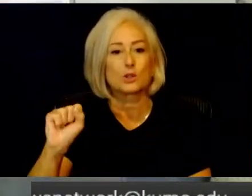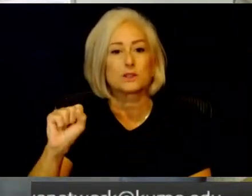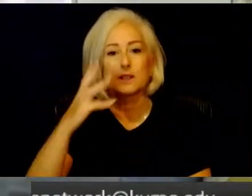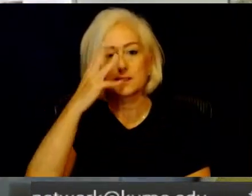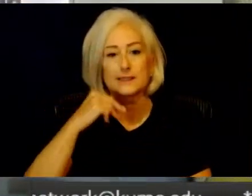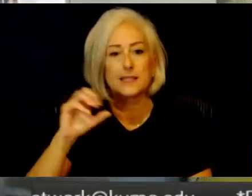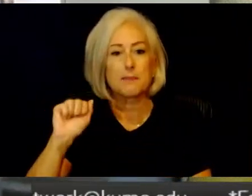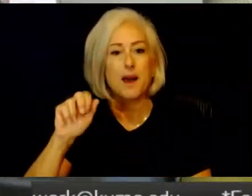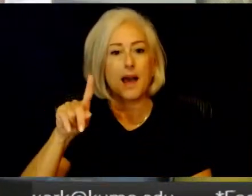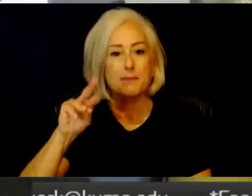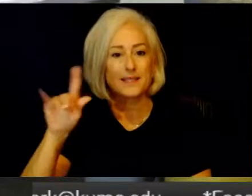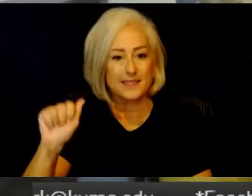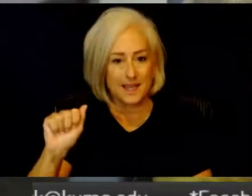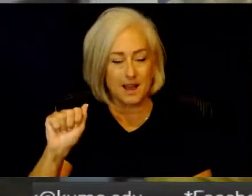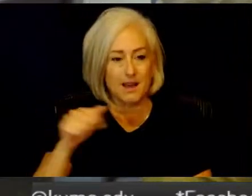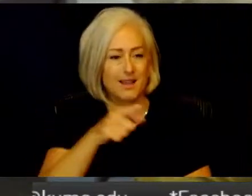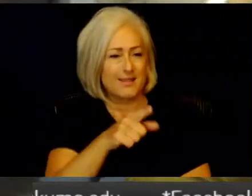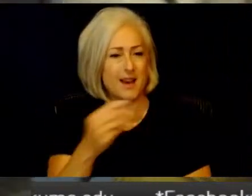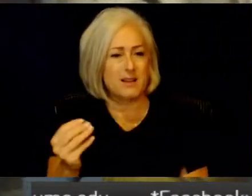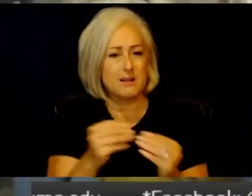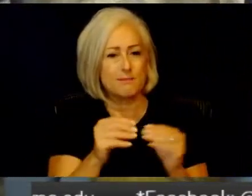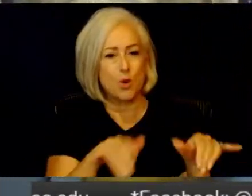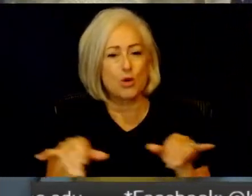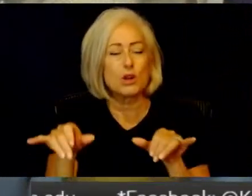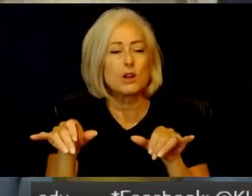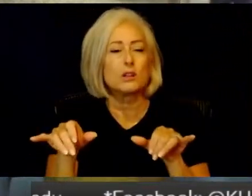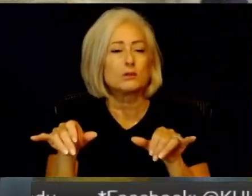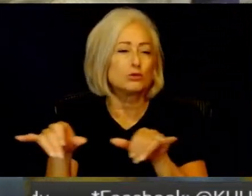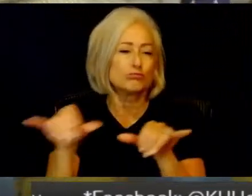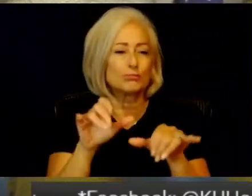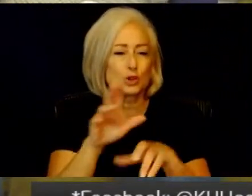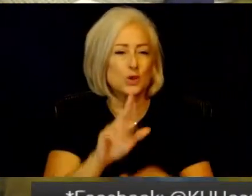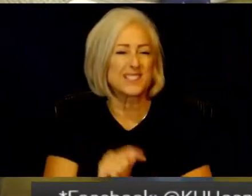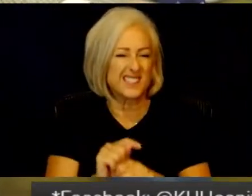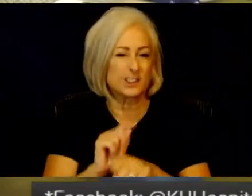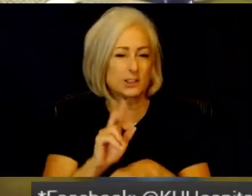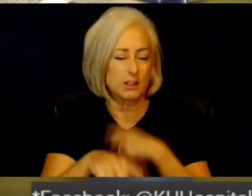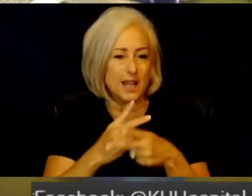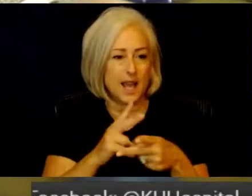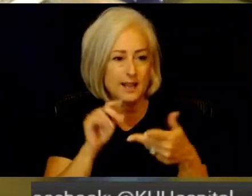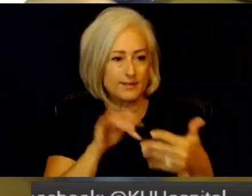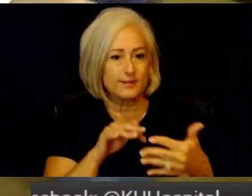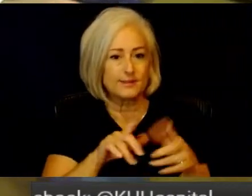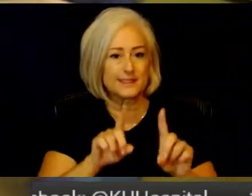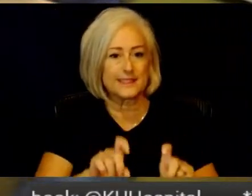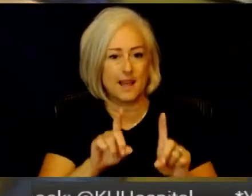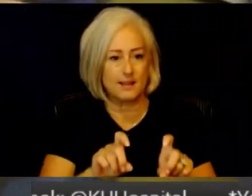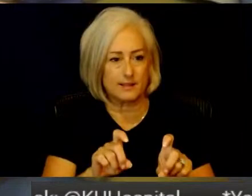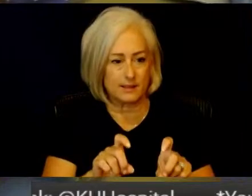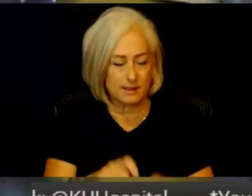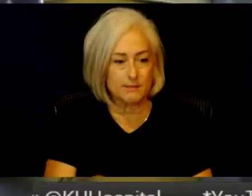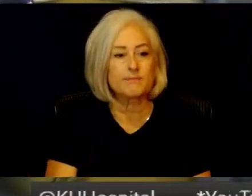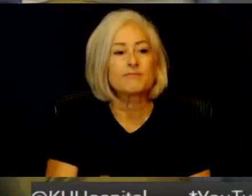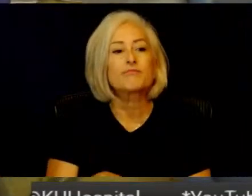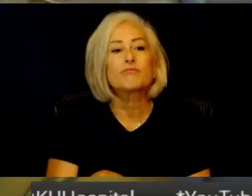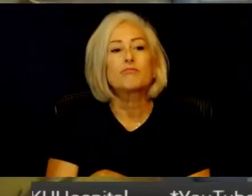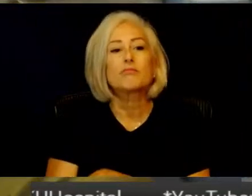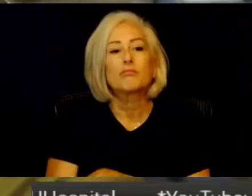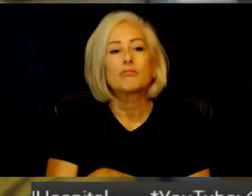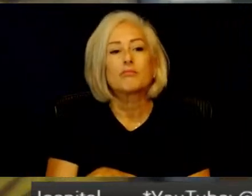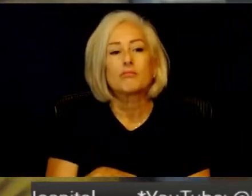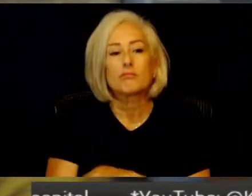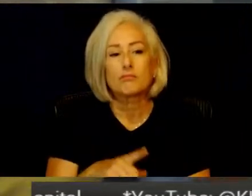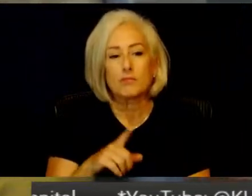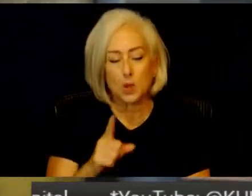of HST which we still use, and has a more standard way of diagnosing with, again, a wrist device